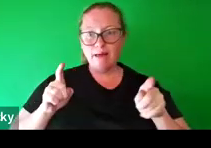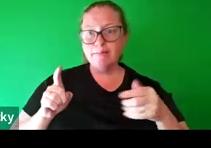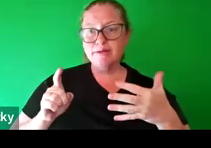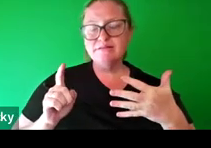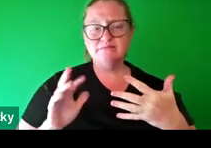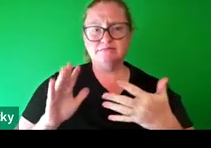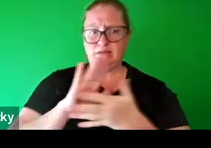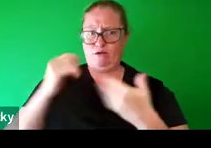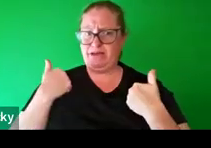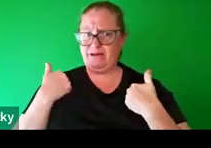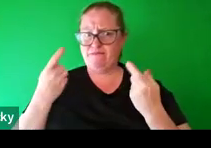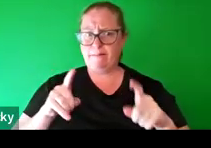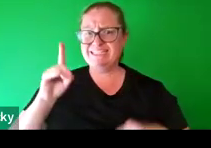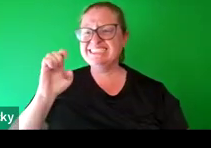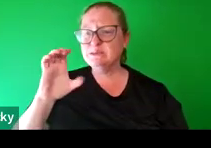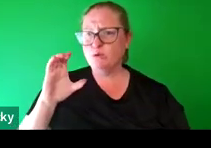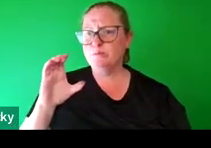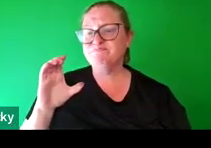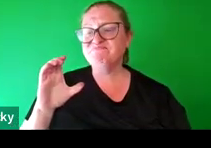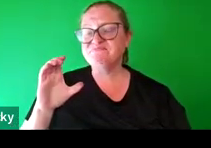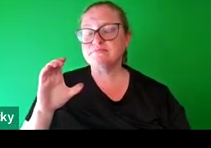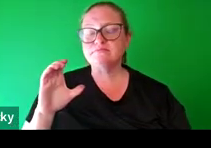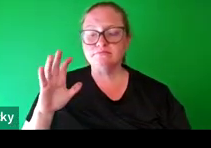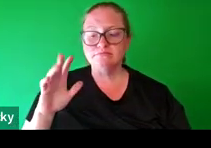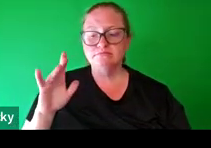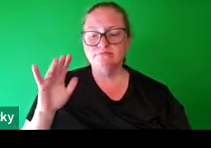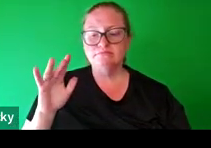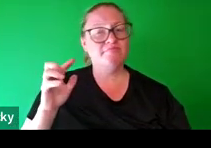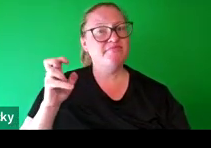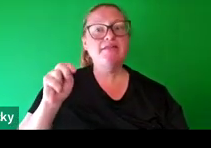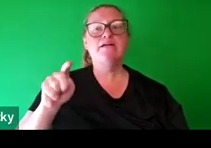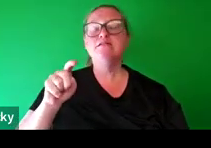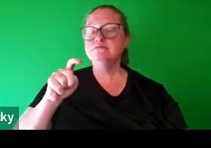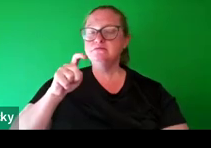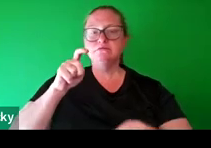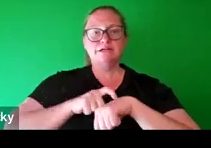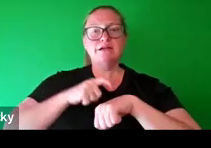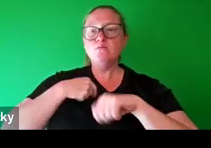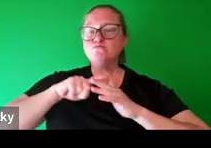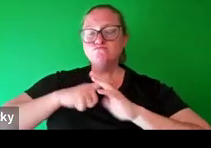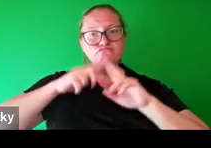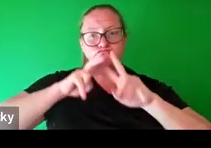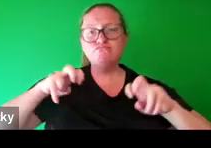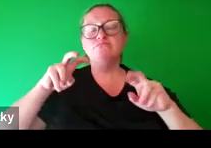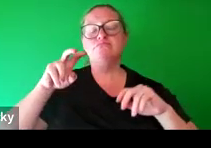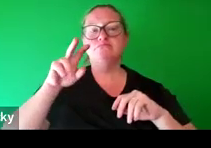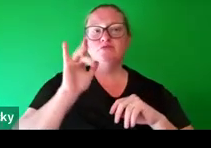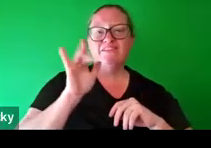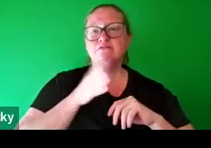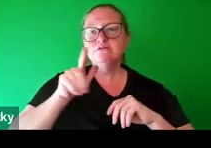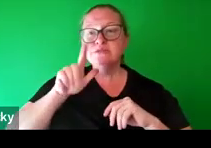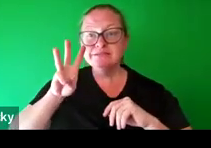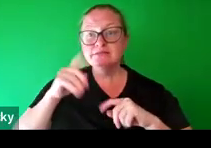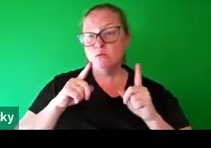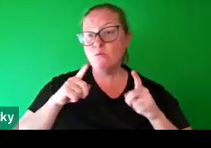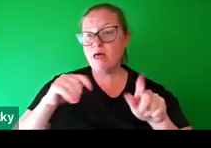think we have that in December, because that's really where we start looking at the 25-26. But as we look at